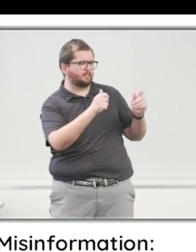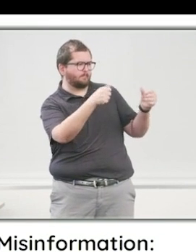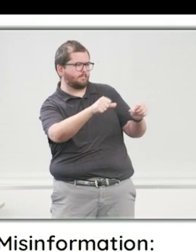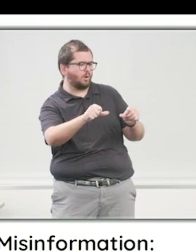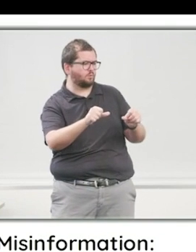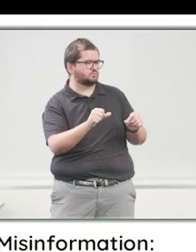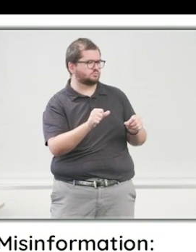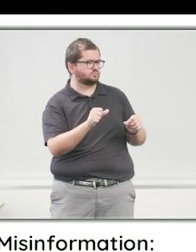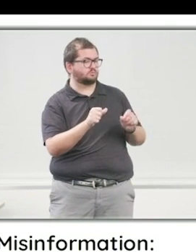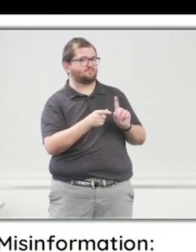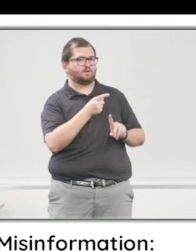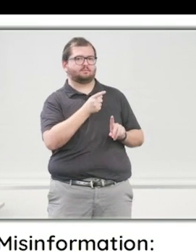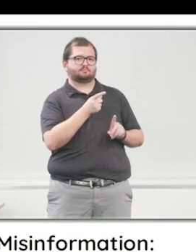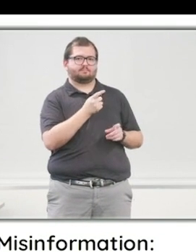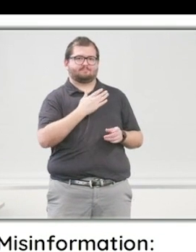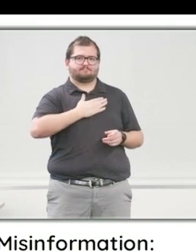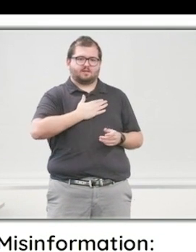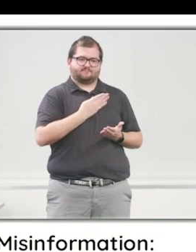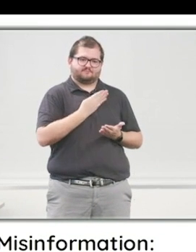your verified social media handle.